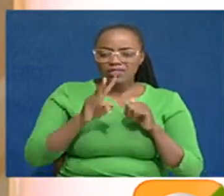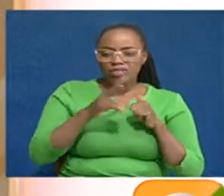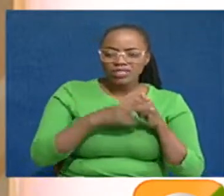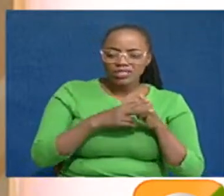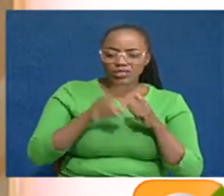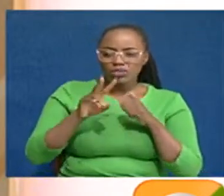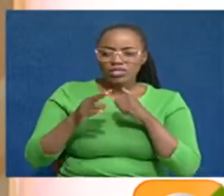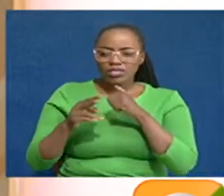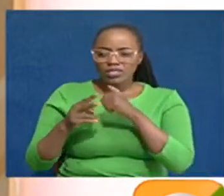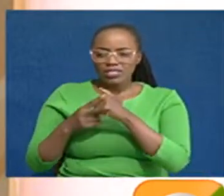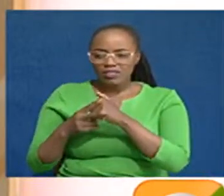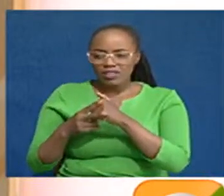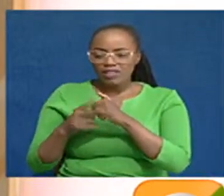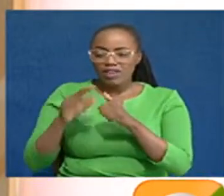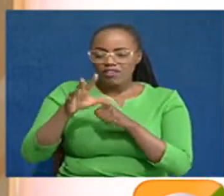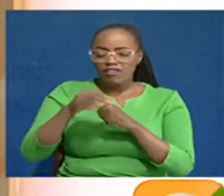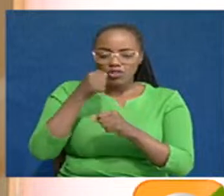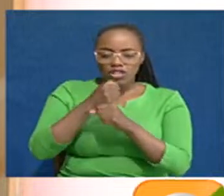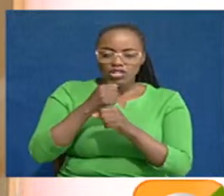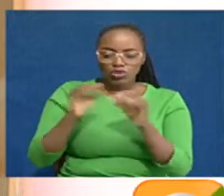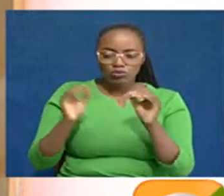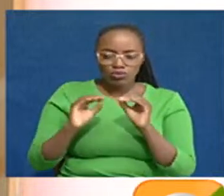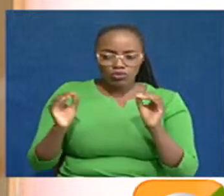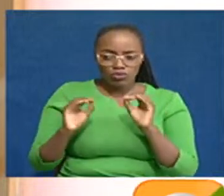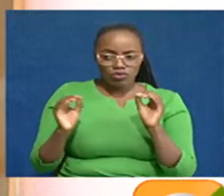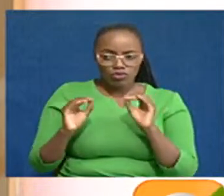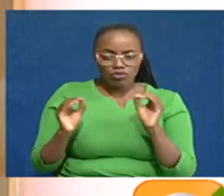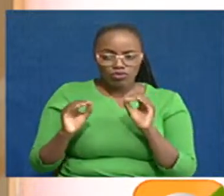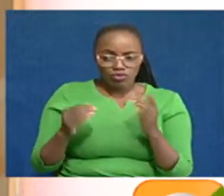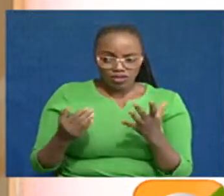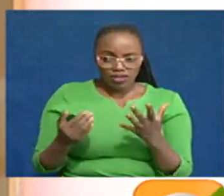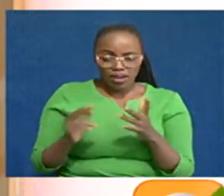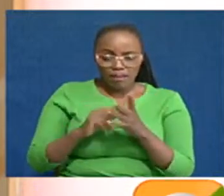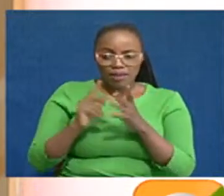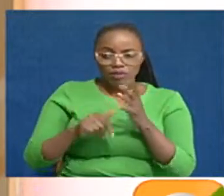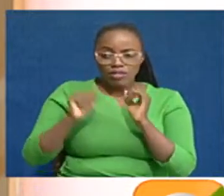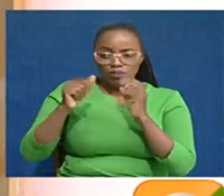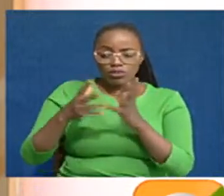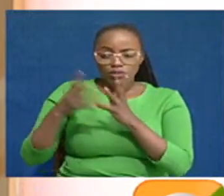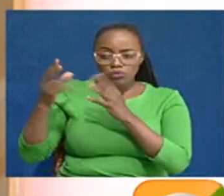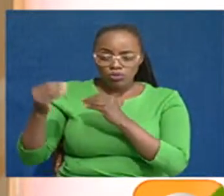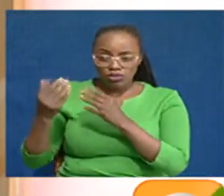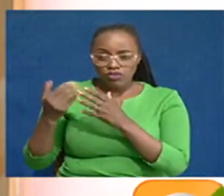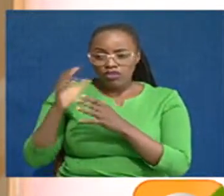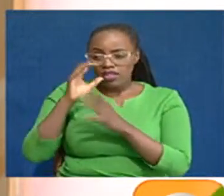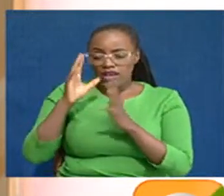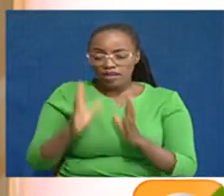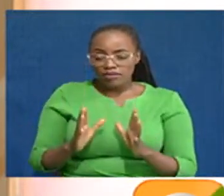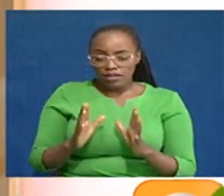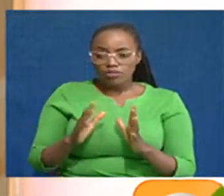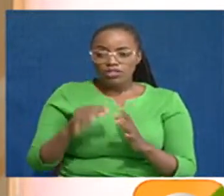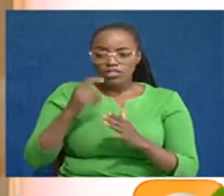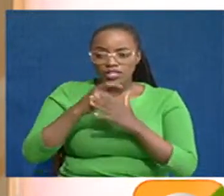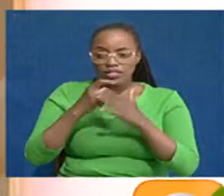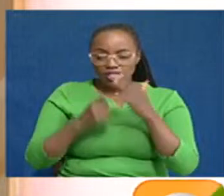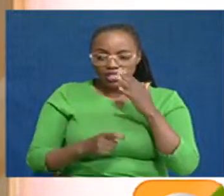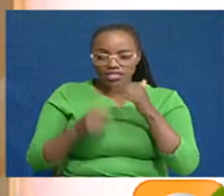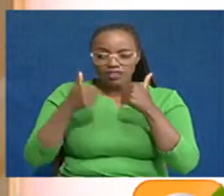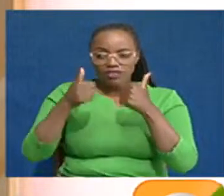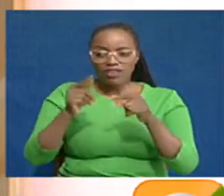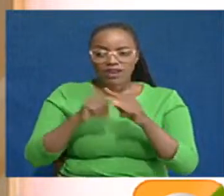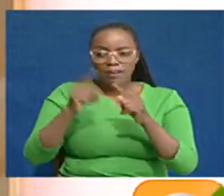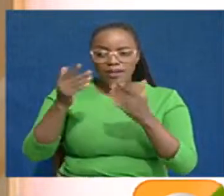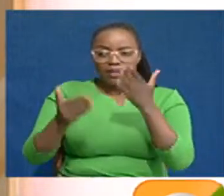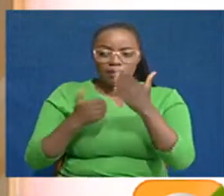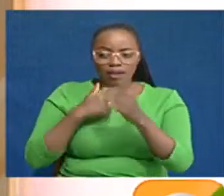because they haven't found a job and so they live with mom and dad. You could go for consumption taxes, I agree, that we could, but maybe